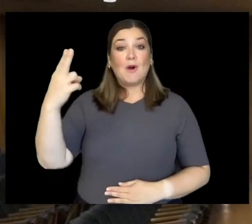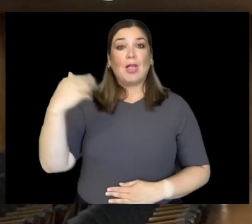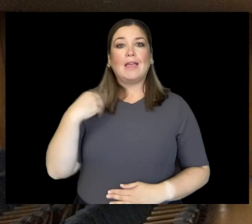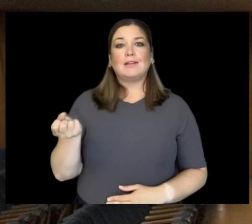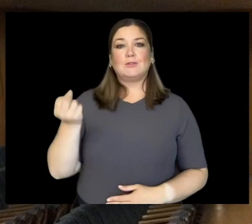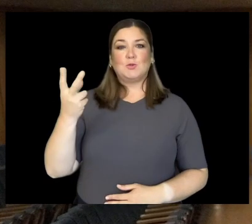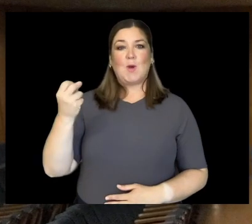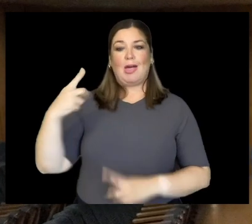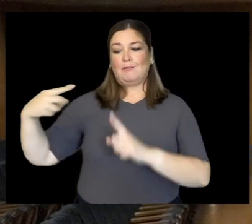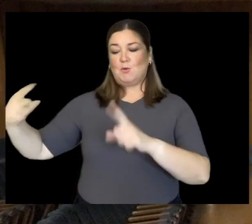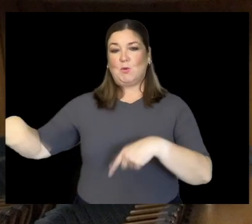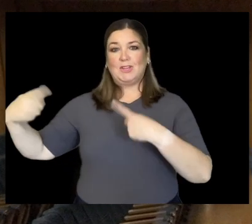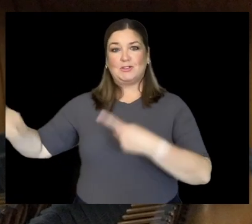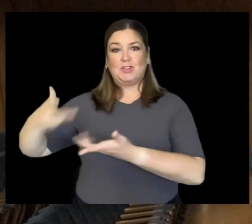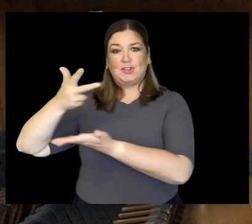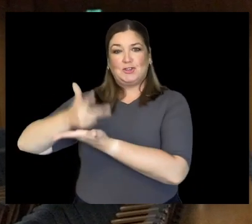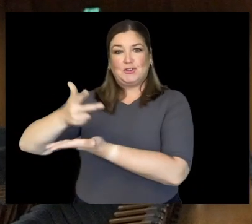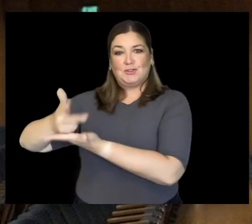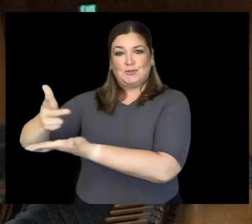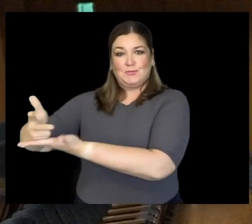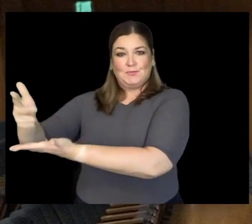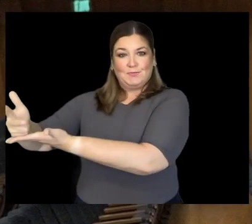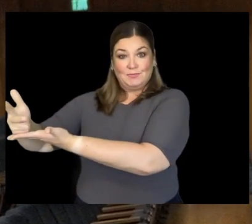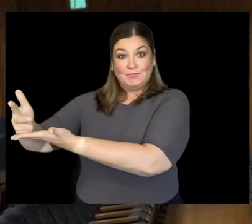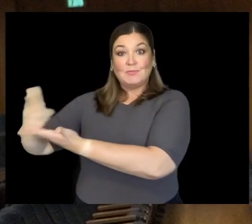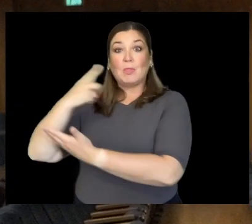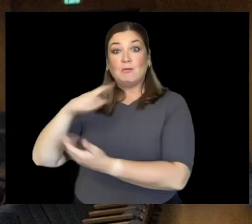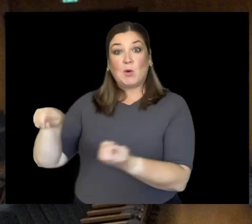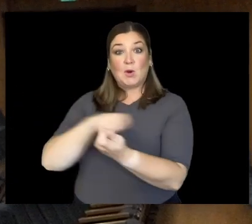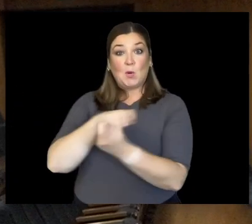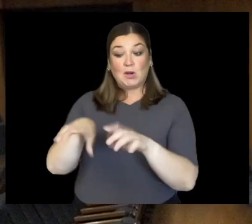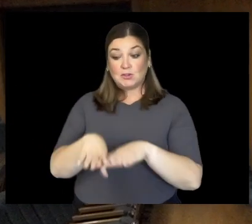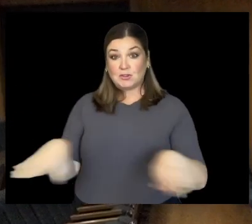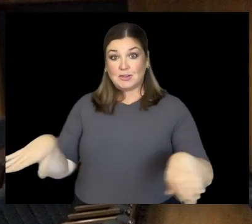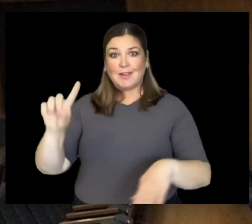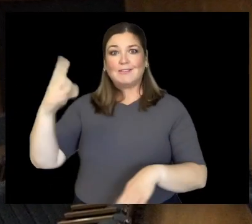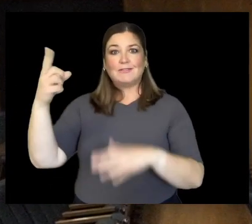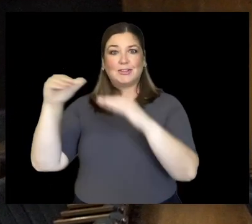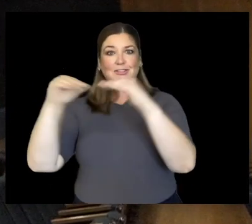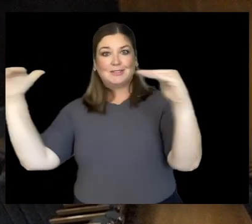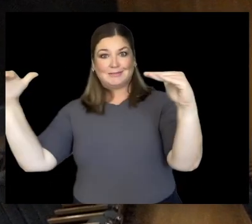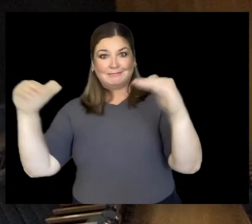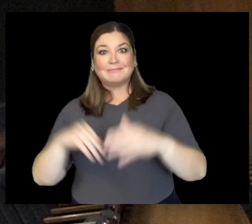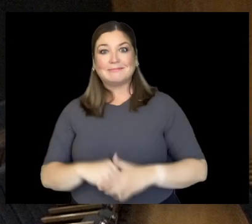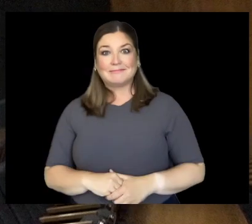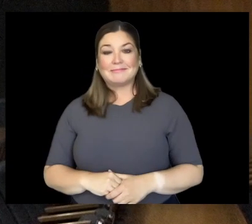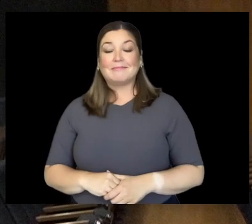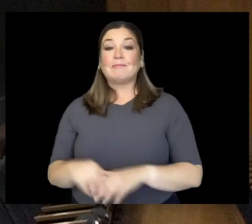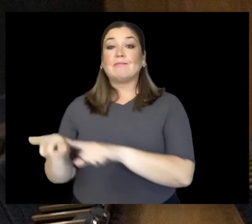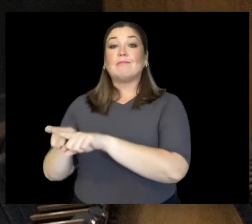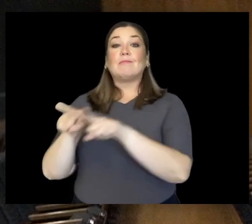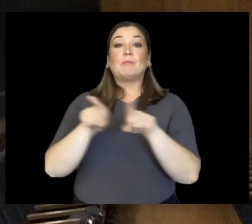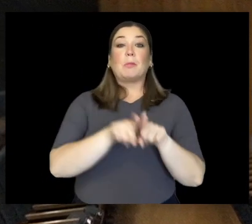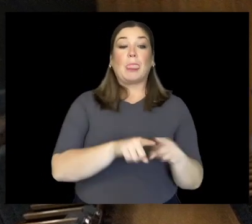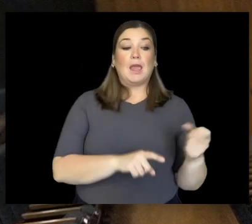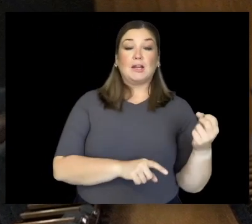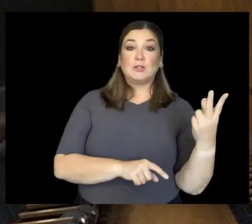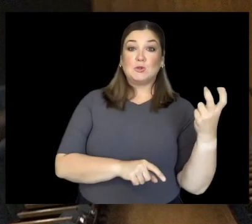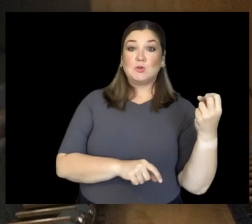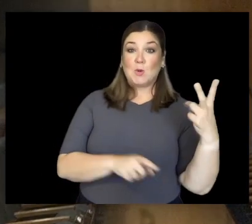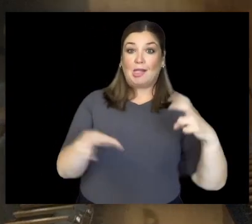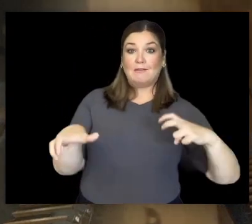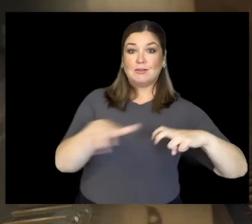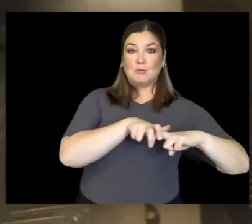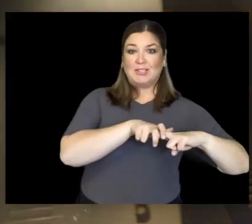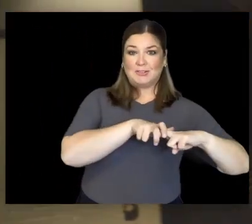Maurice Abravanel Hall has 12 wheelchair accessible seating locations dispersed on the orchestra level and first tier. There